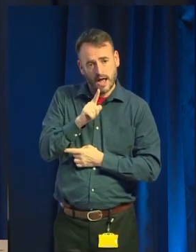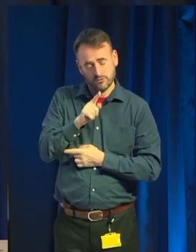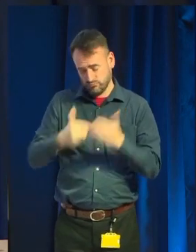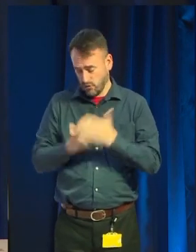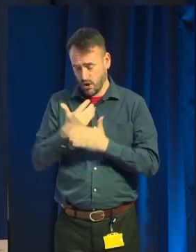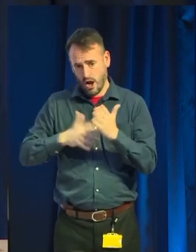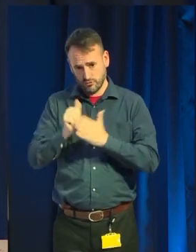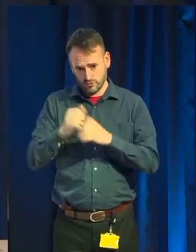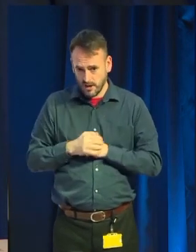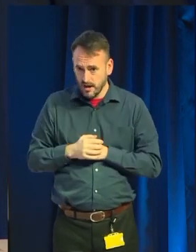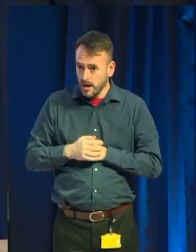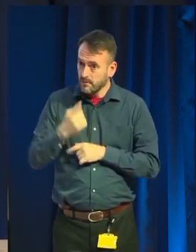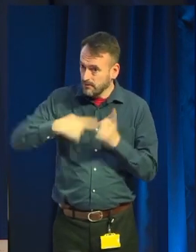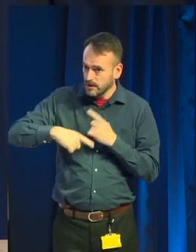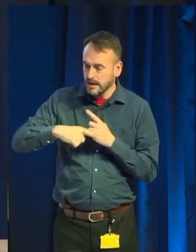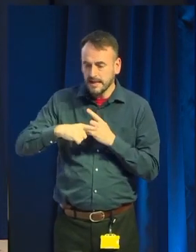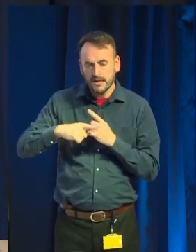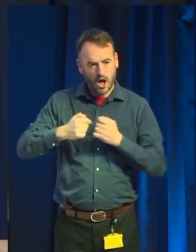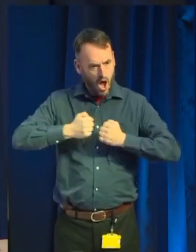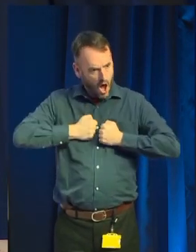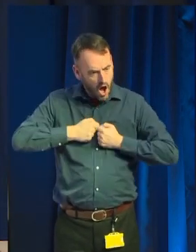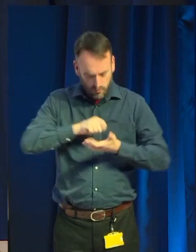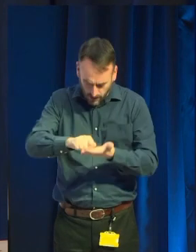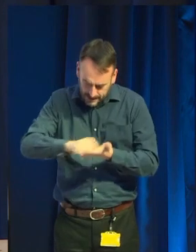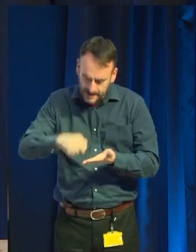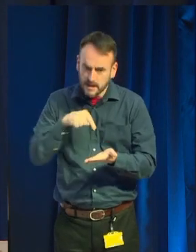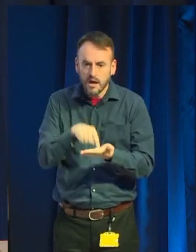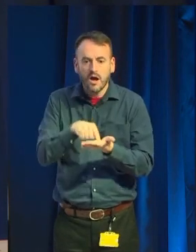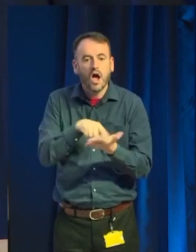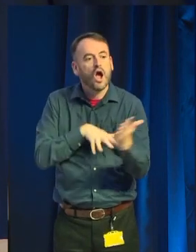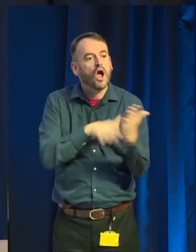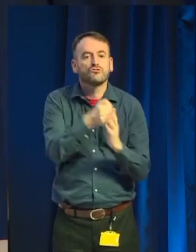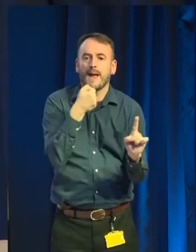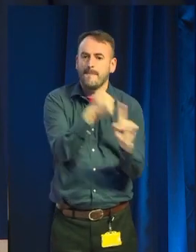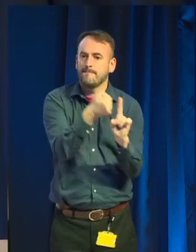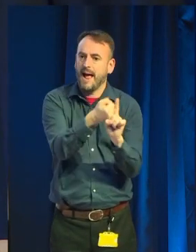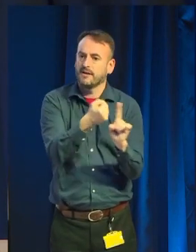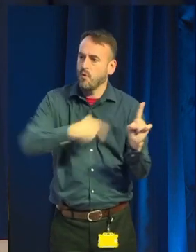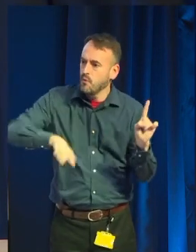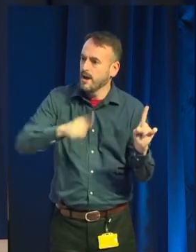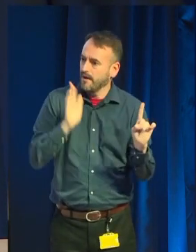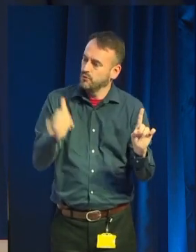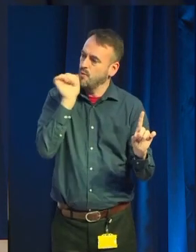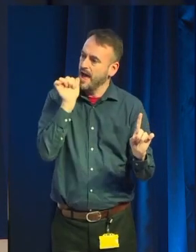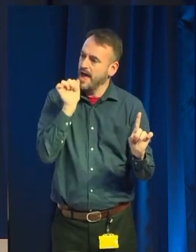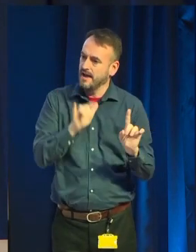impact of what we are writing and trying very, very hard not to